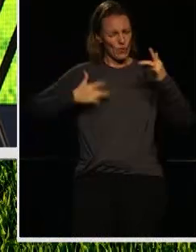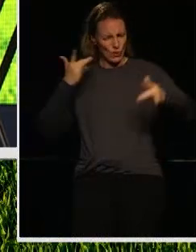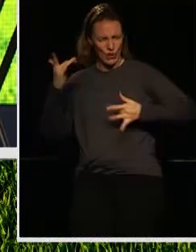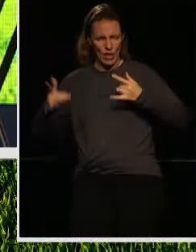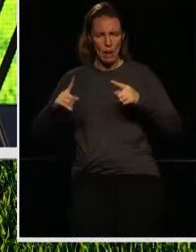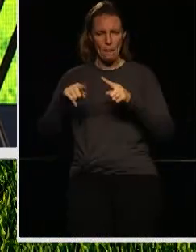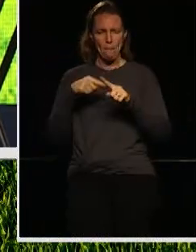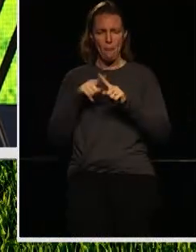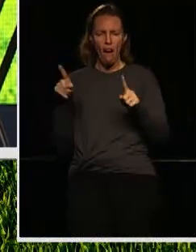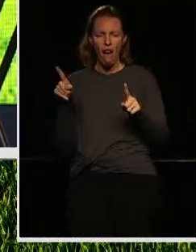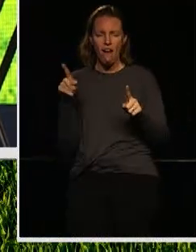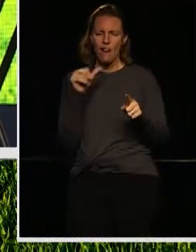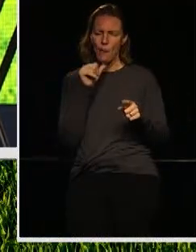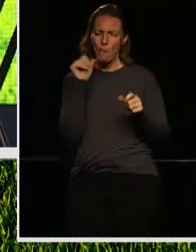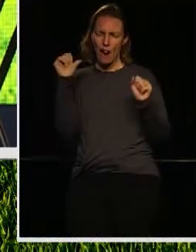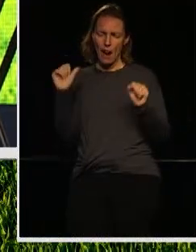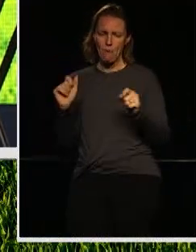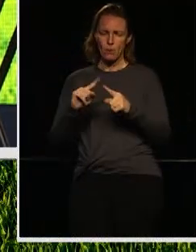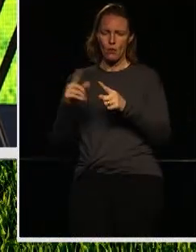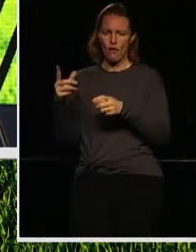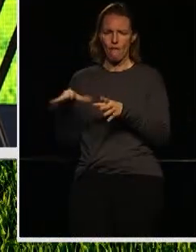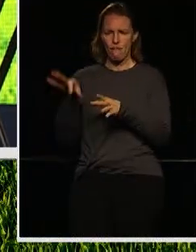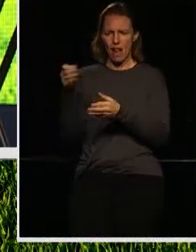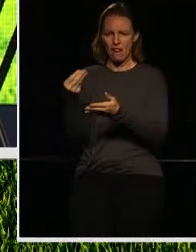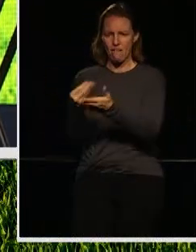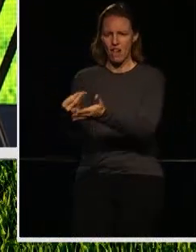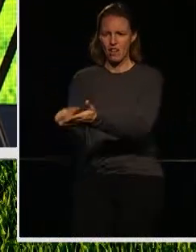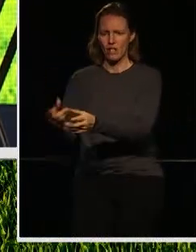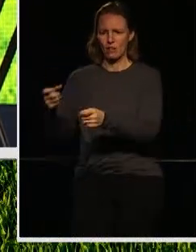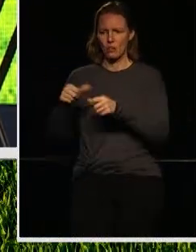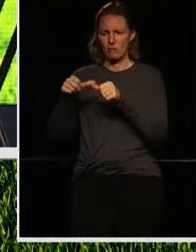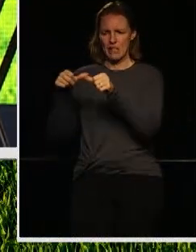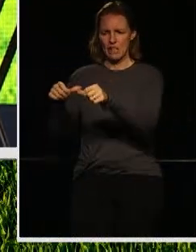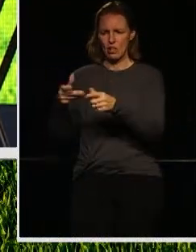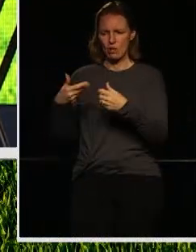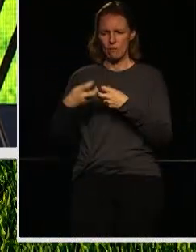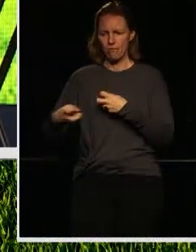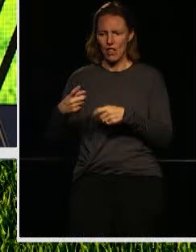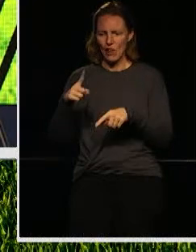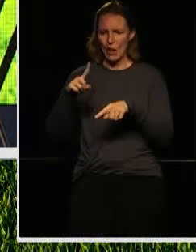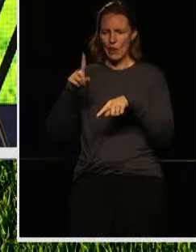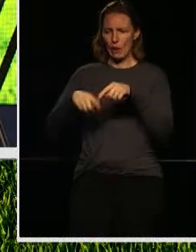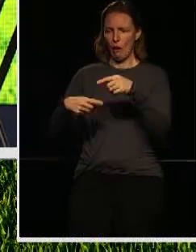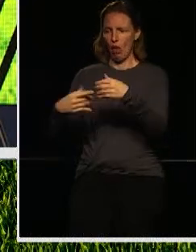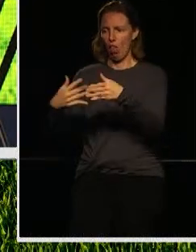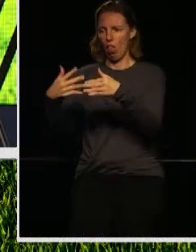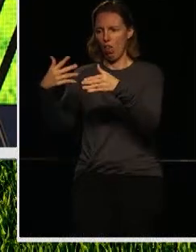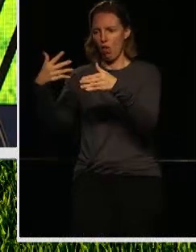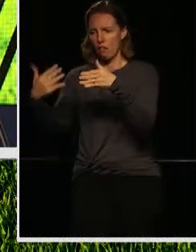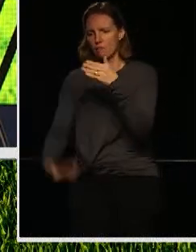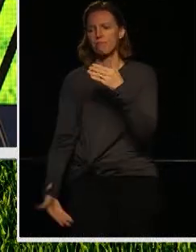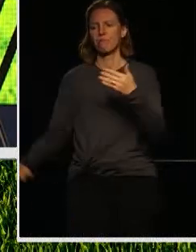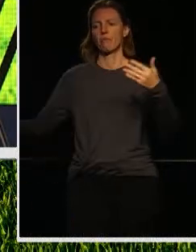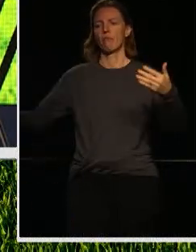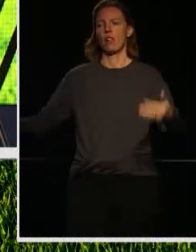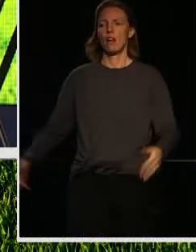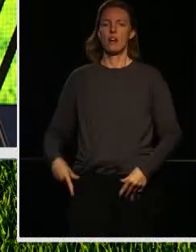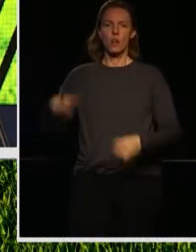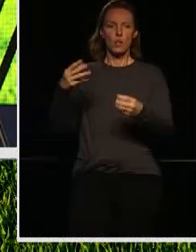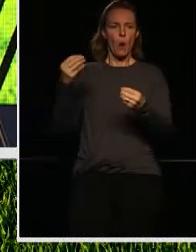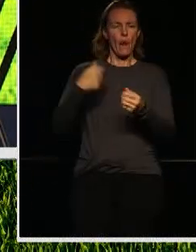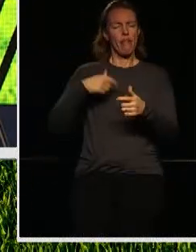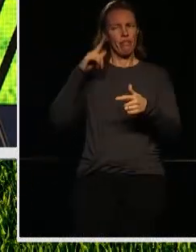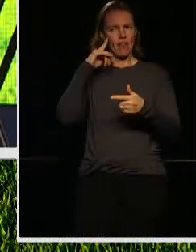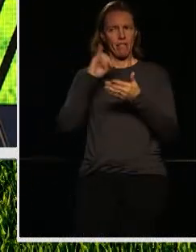they weren't able to find the funding to continue their journey, so they just couldn't quite get there. And I think that's one of the big challenges